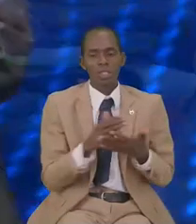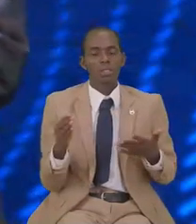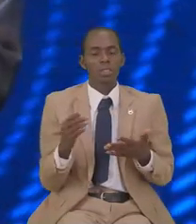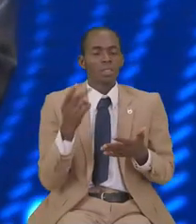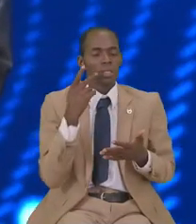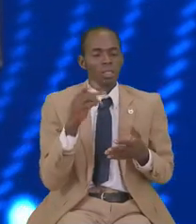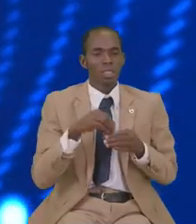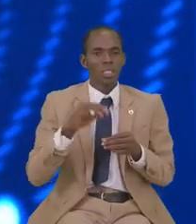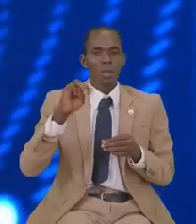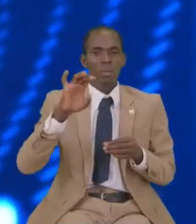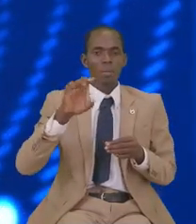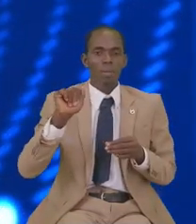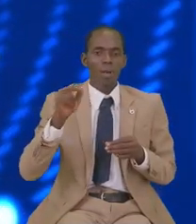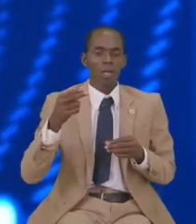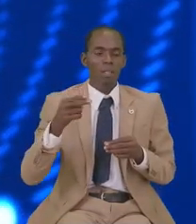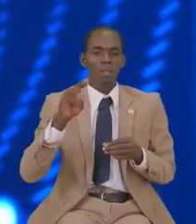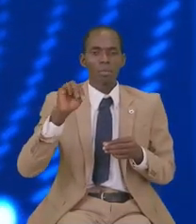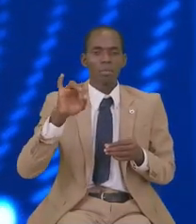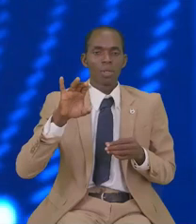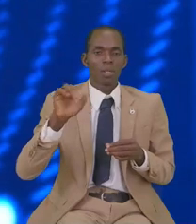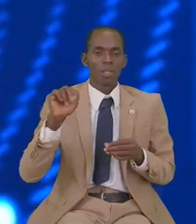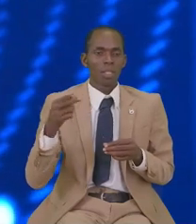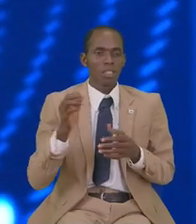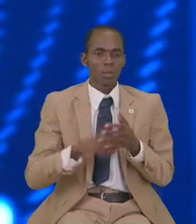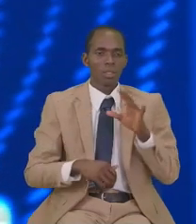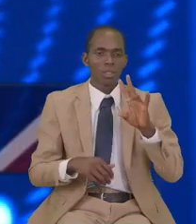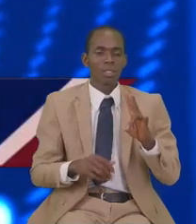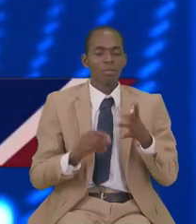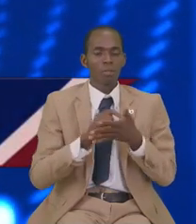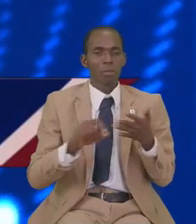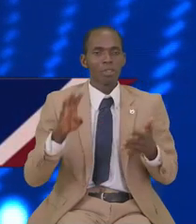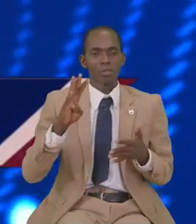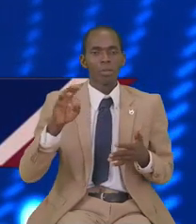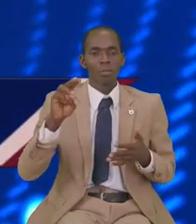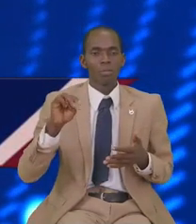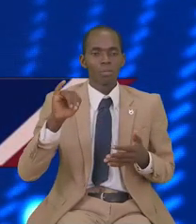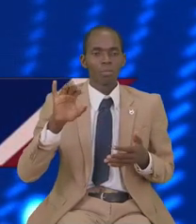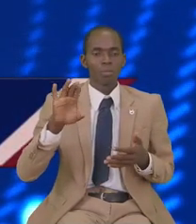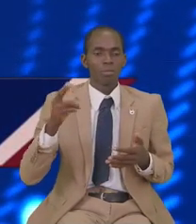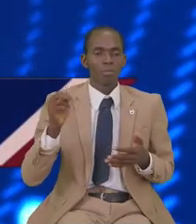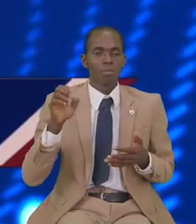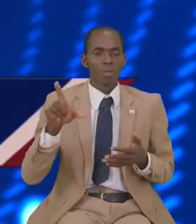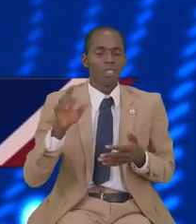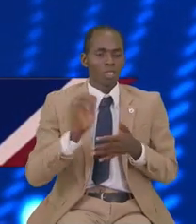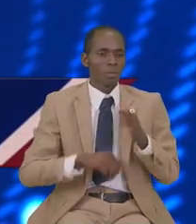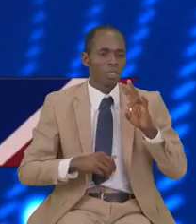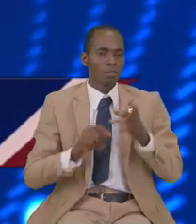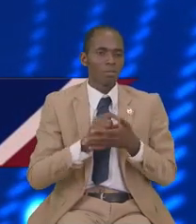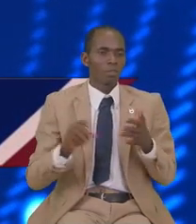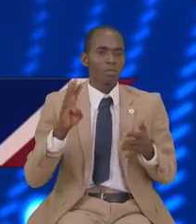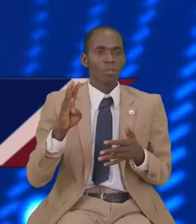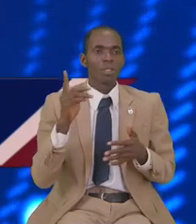Micah, Micah chapter 7, I'm reading from verse 4. In Micah chapter 7, verse 4, the best of